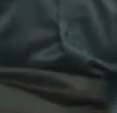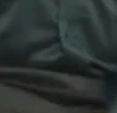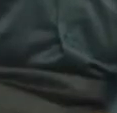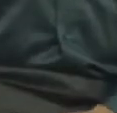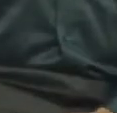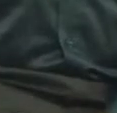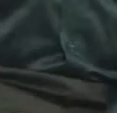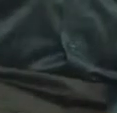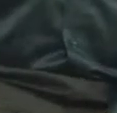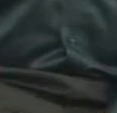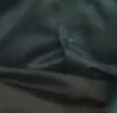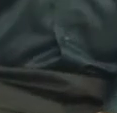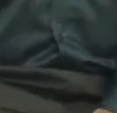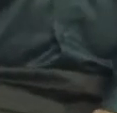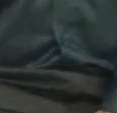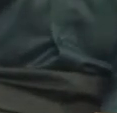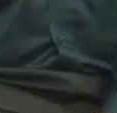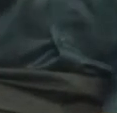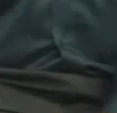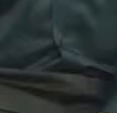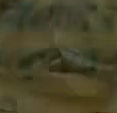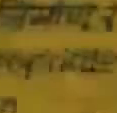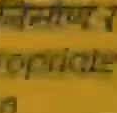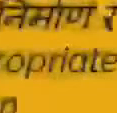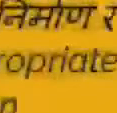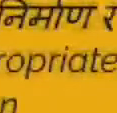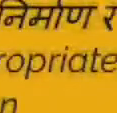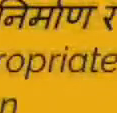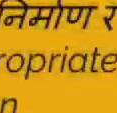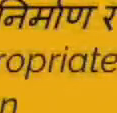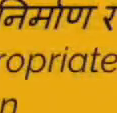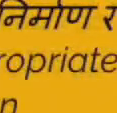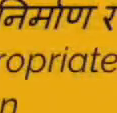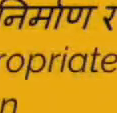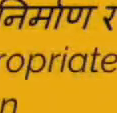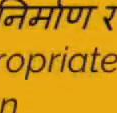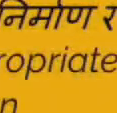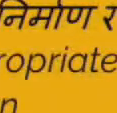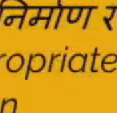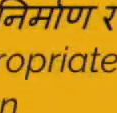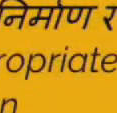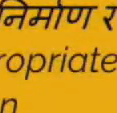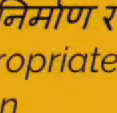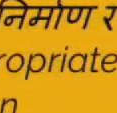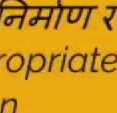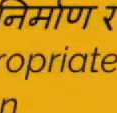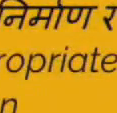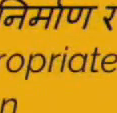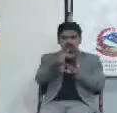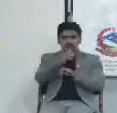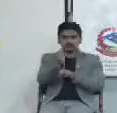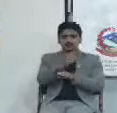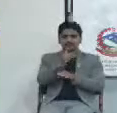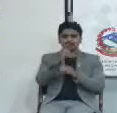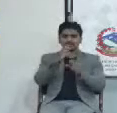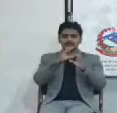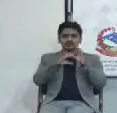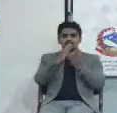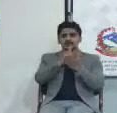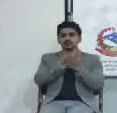Well, the topics in this session is first how we understand the communication and what is crisis communication,